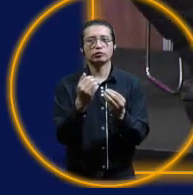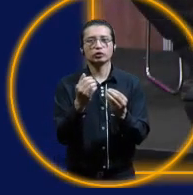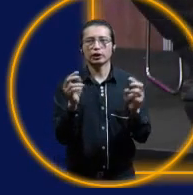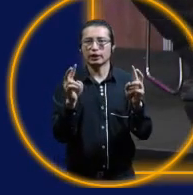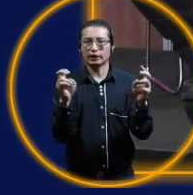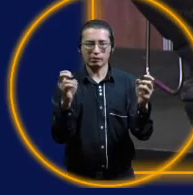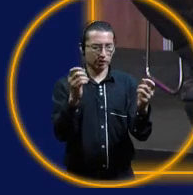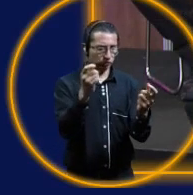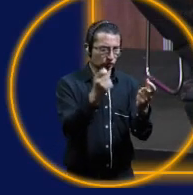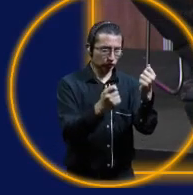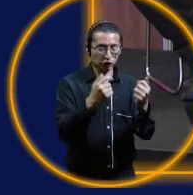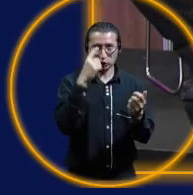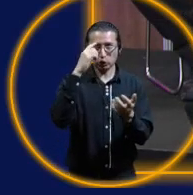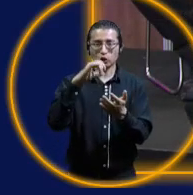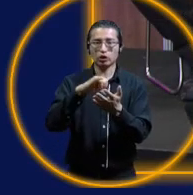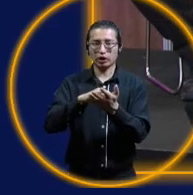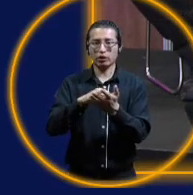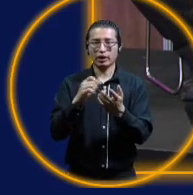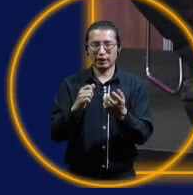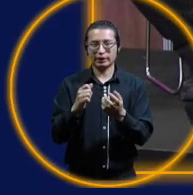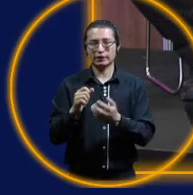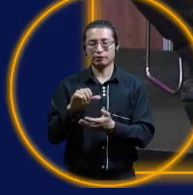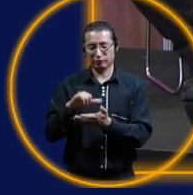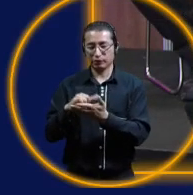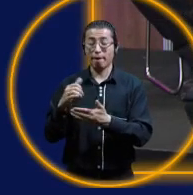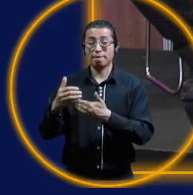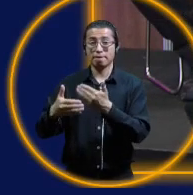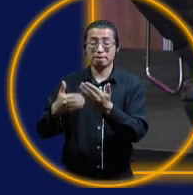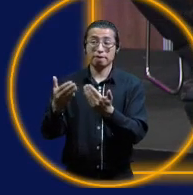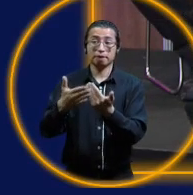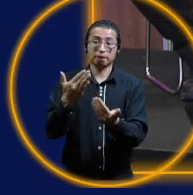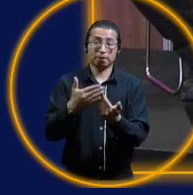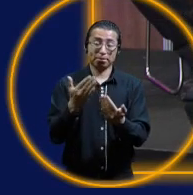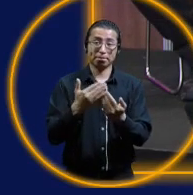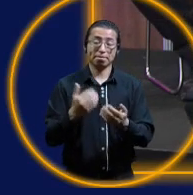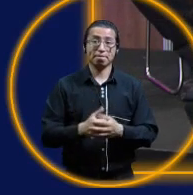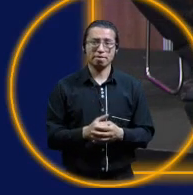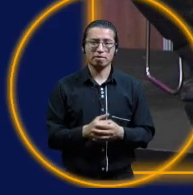fact that it's way easier to make a living,